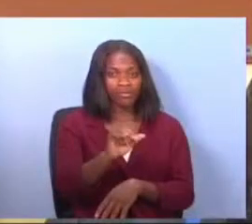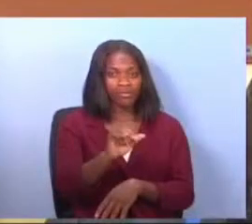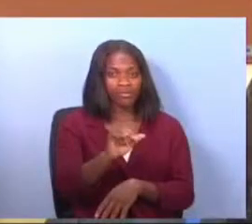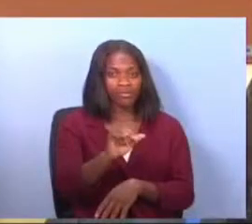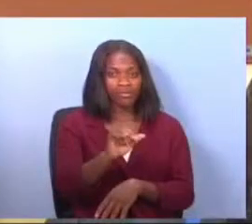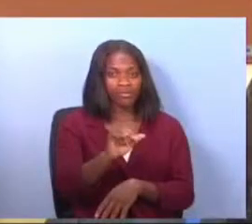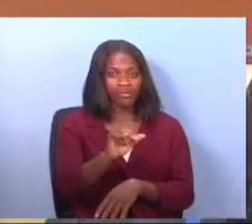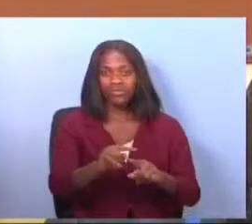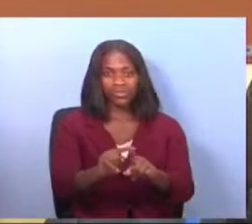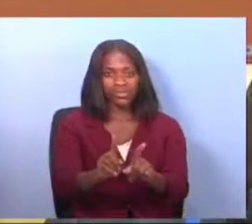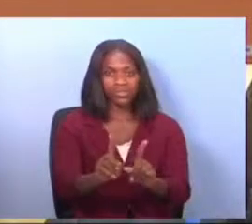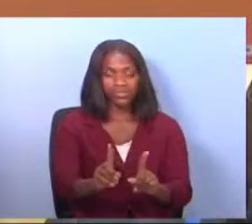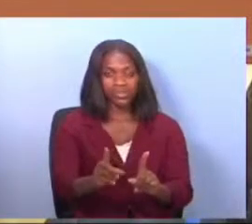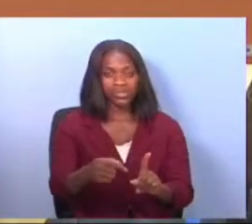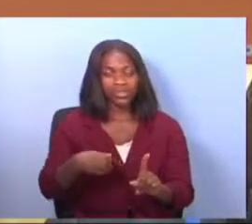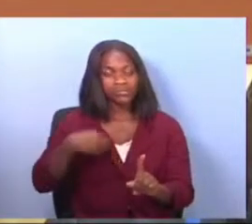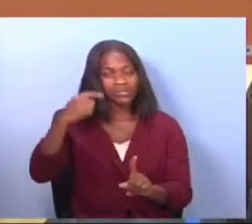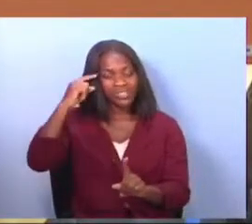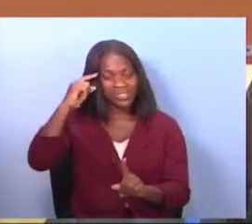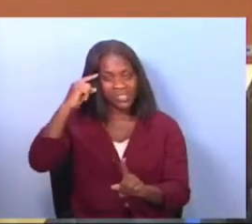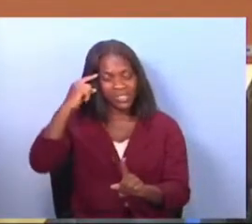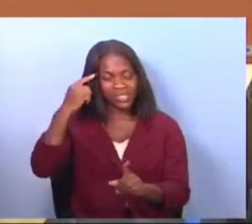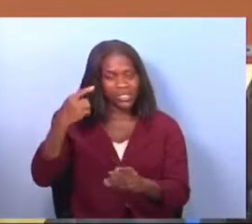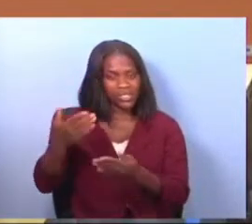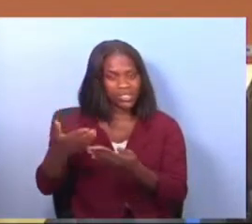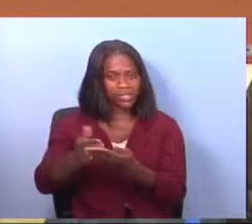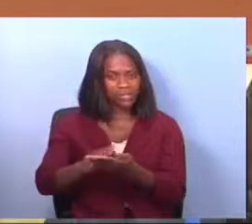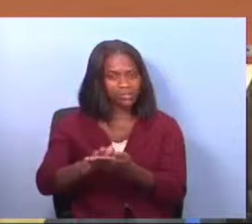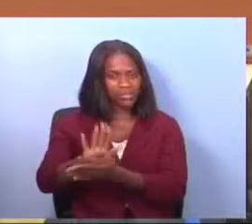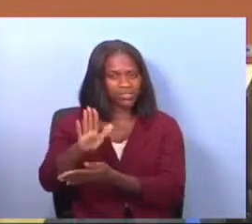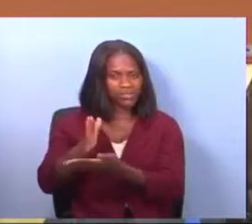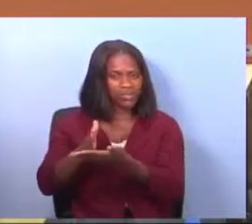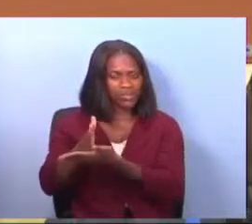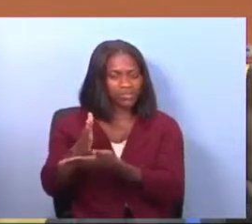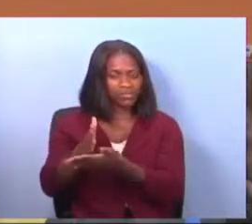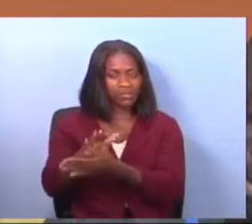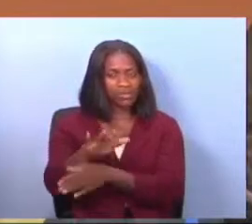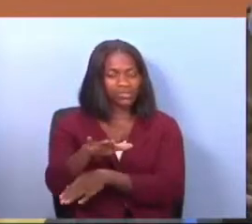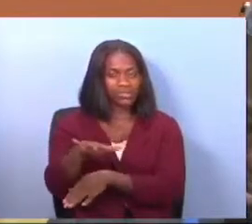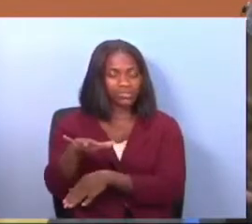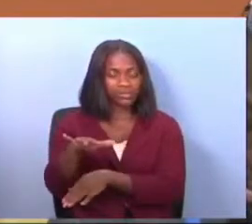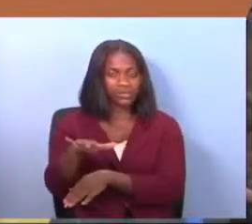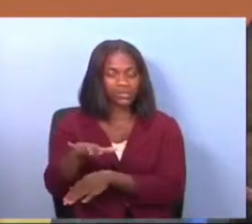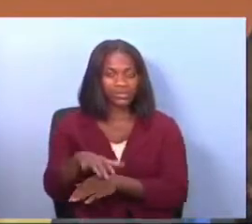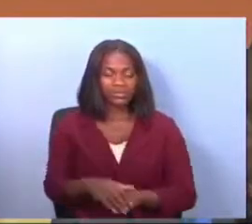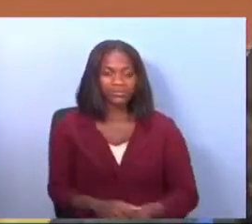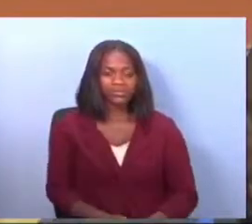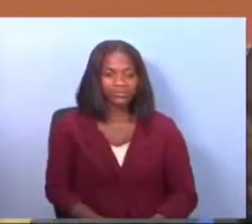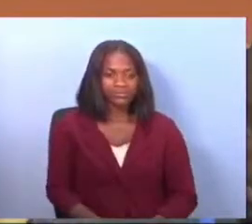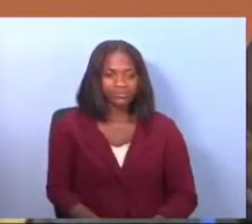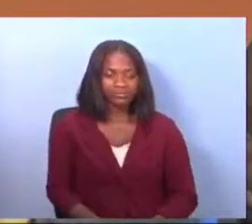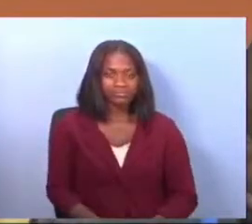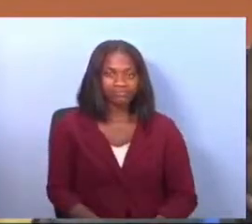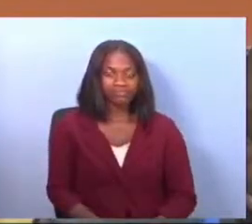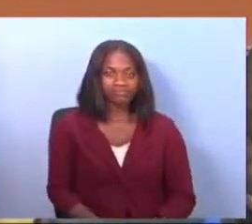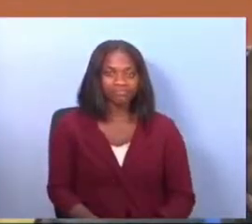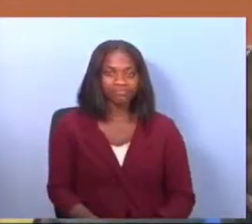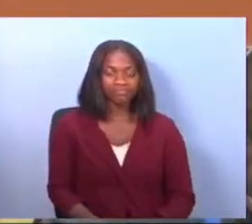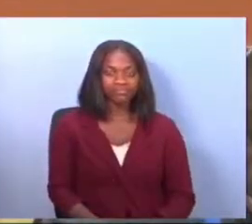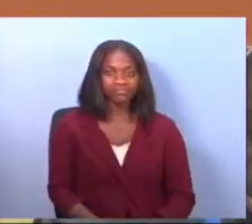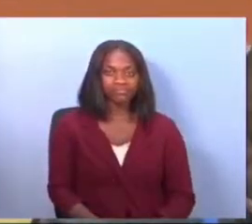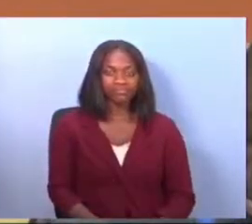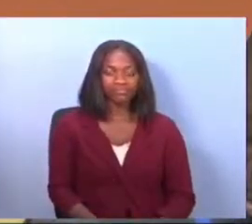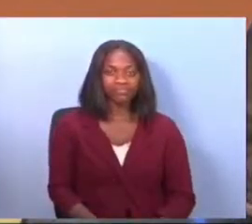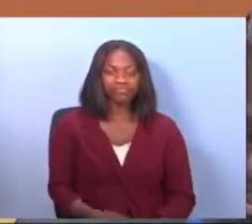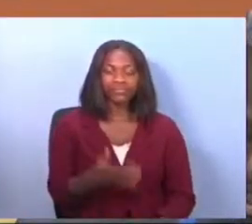to believe what is captured on page 5 is the correct spelling. Well, table office, take note and do the reconciliation. Thank you